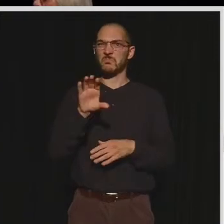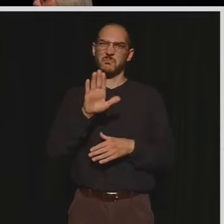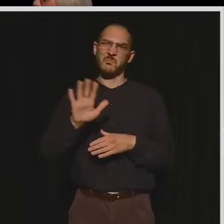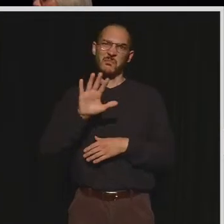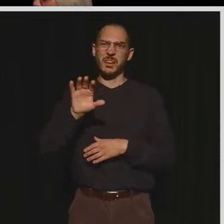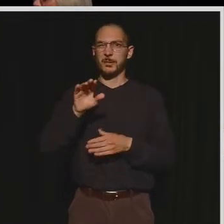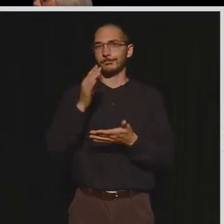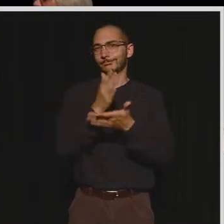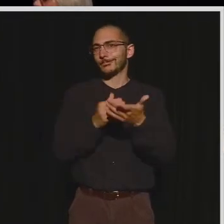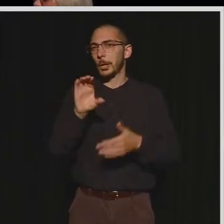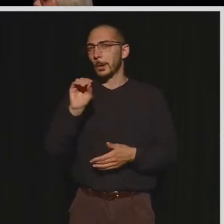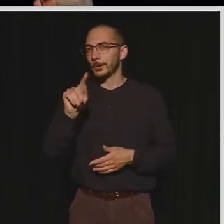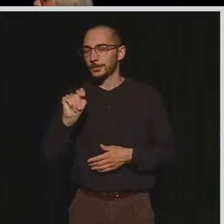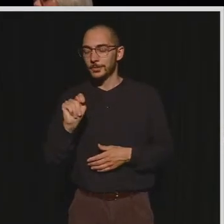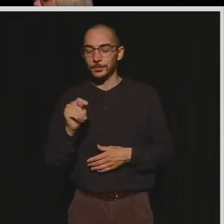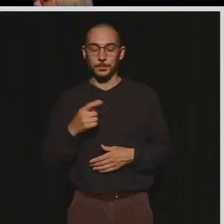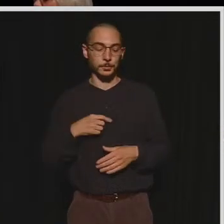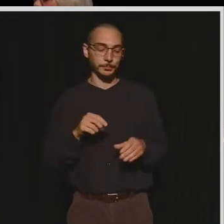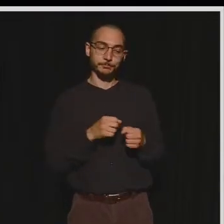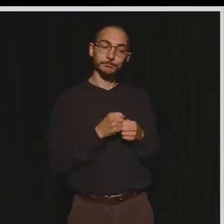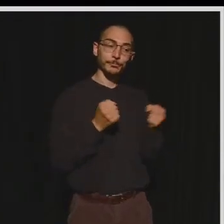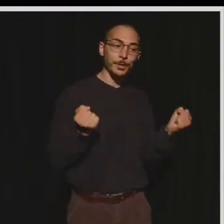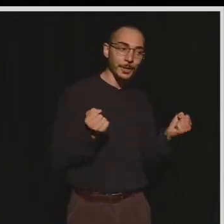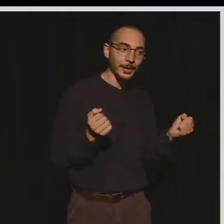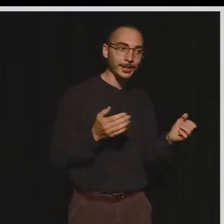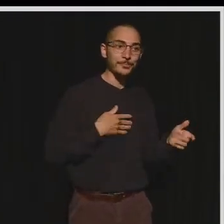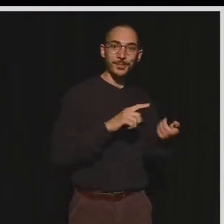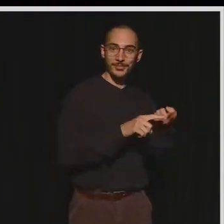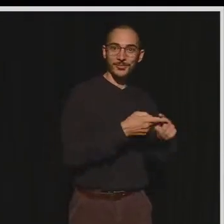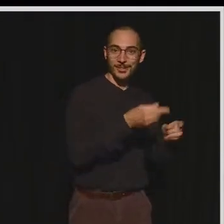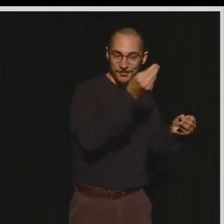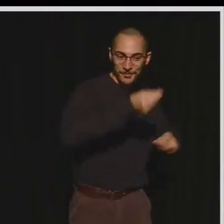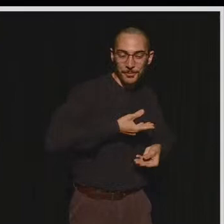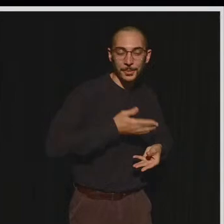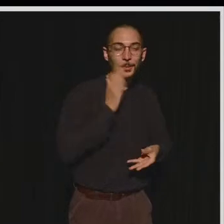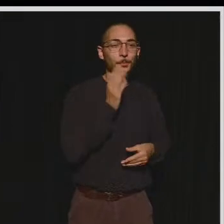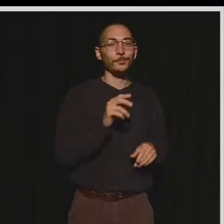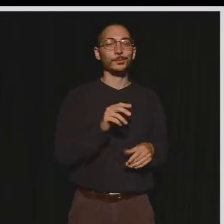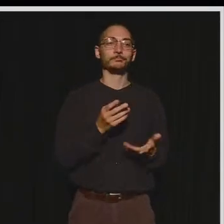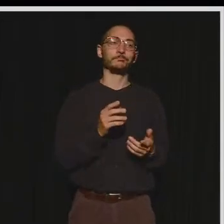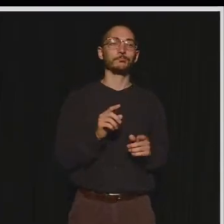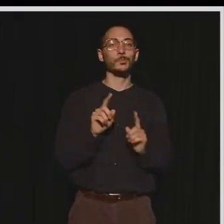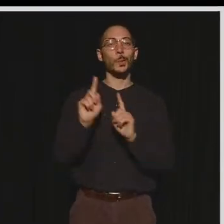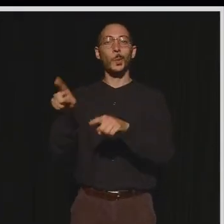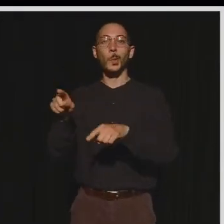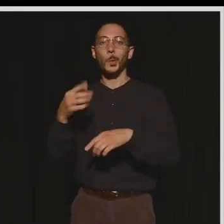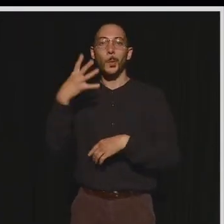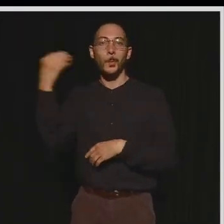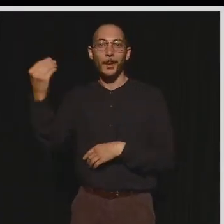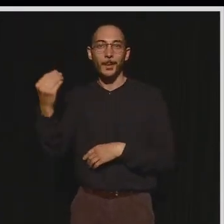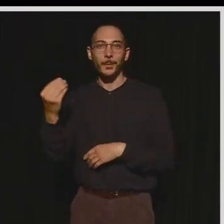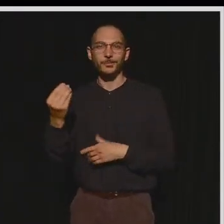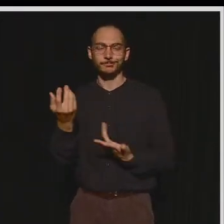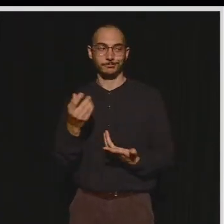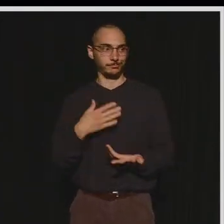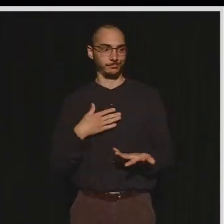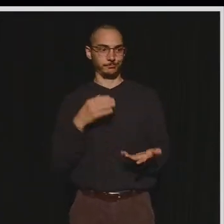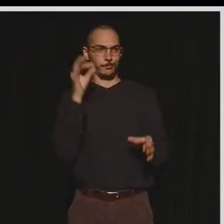was, we're going somewhere. I'm like, where are we going? We went to Little Sisters, and they got me a book.